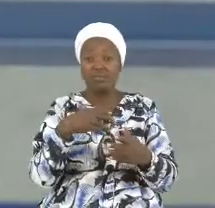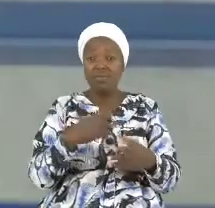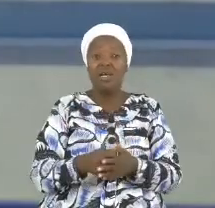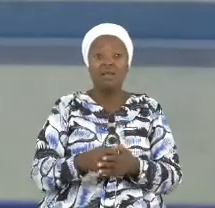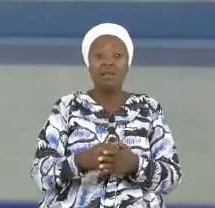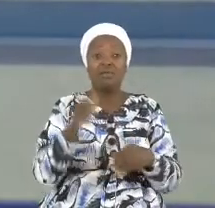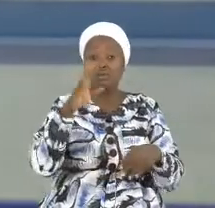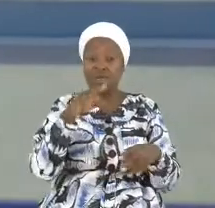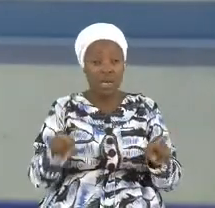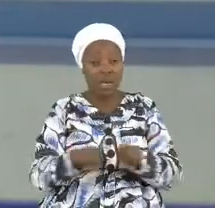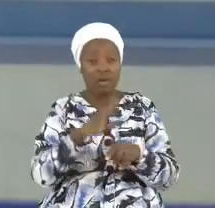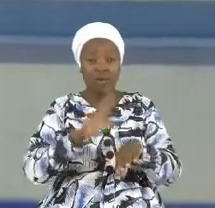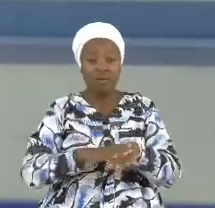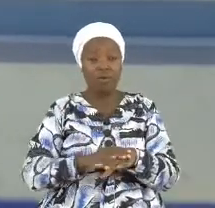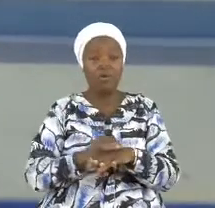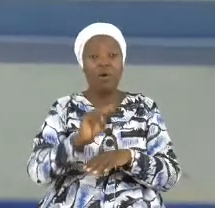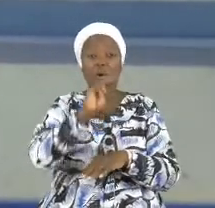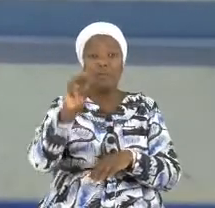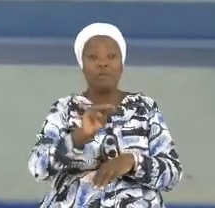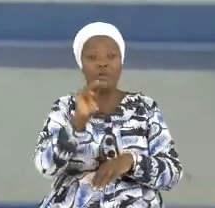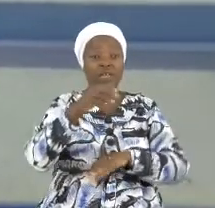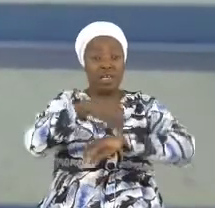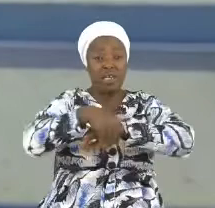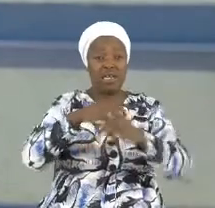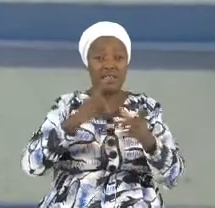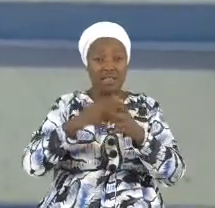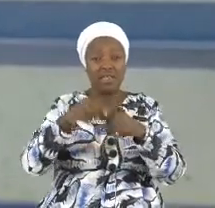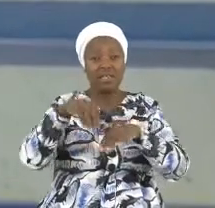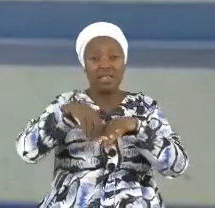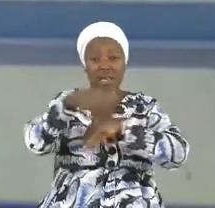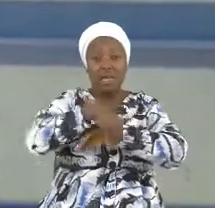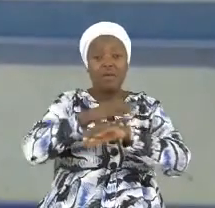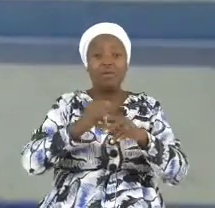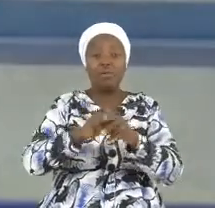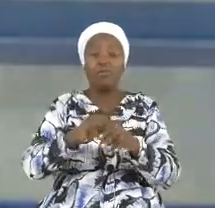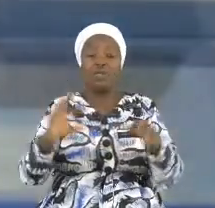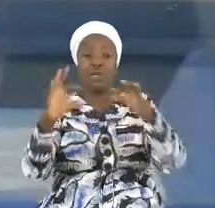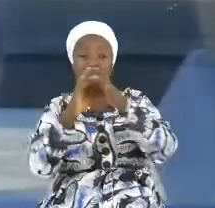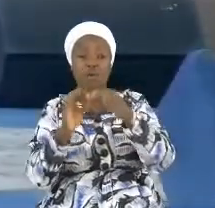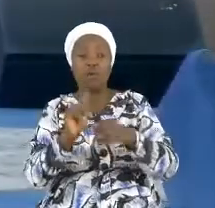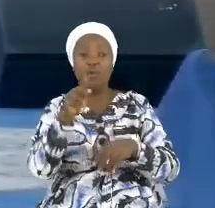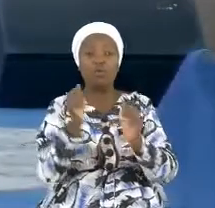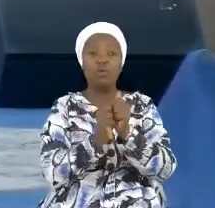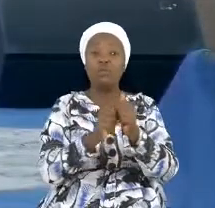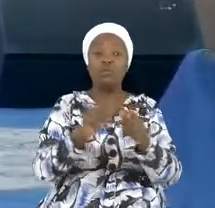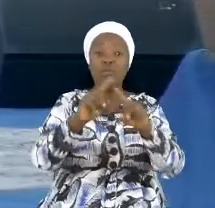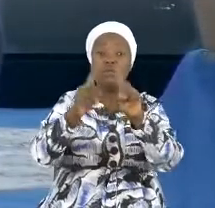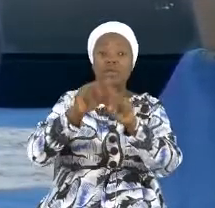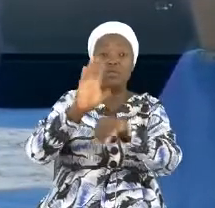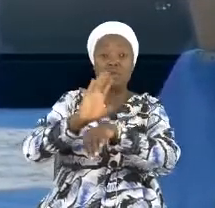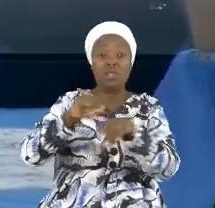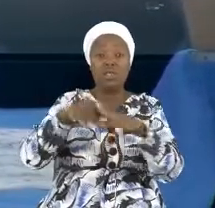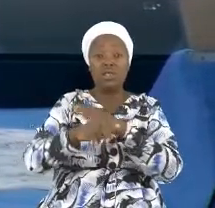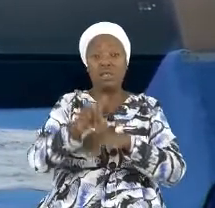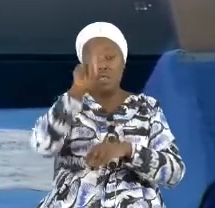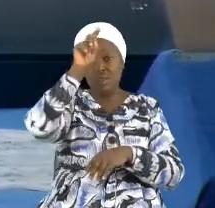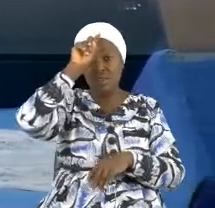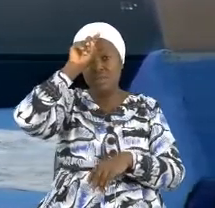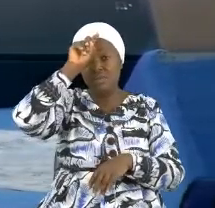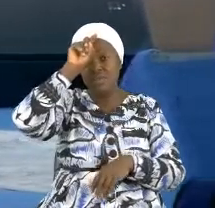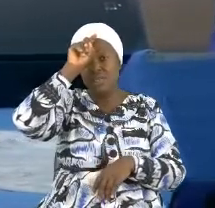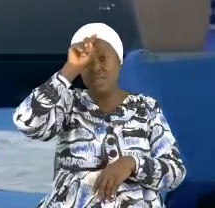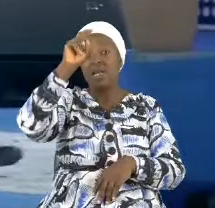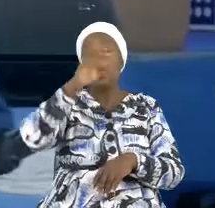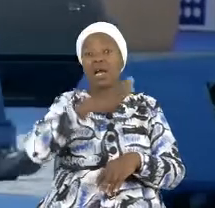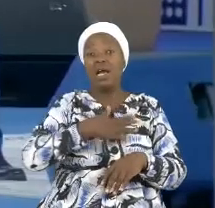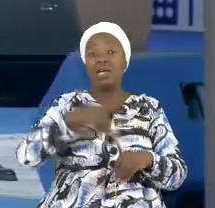we reproduced that. We linked up with many churches in Egypt. And in the night, we'll